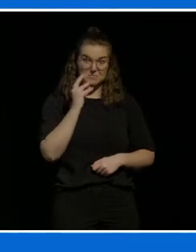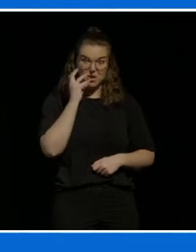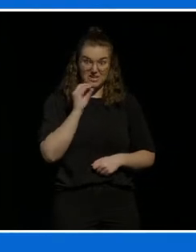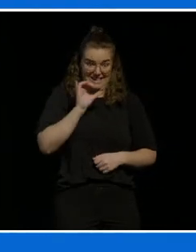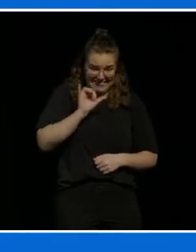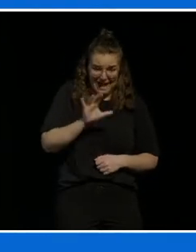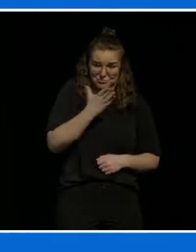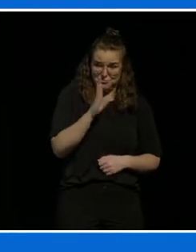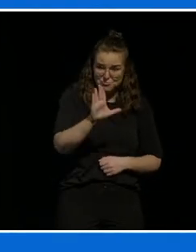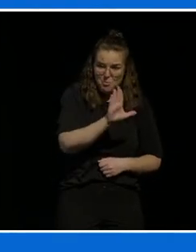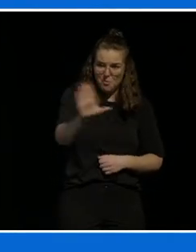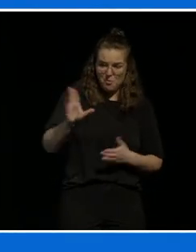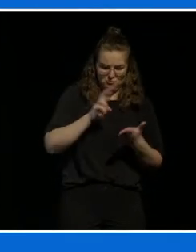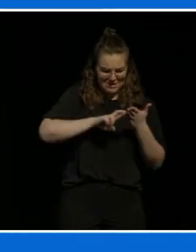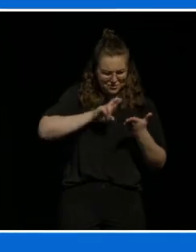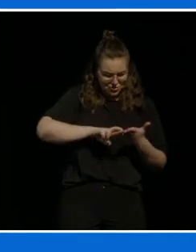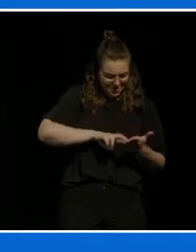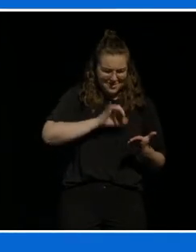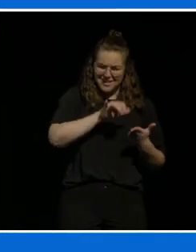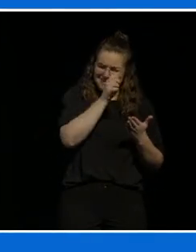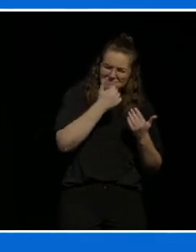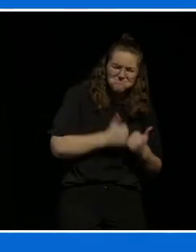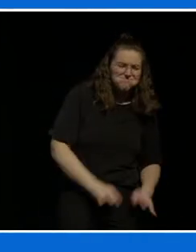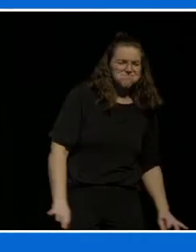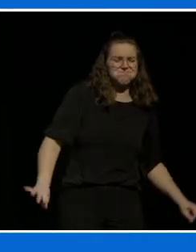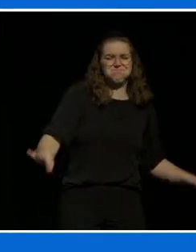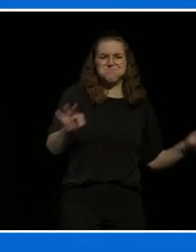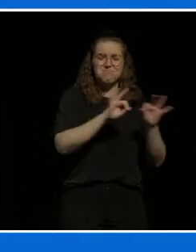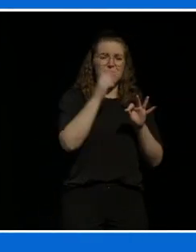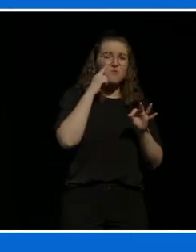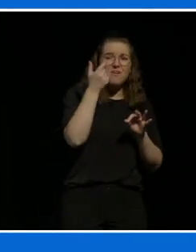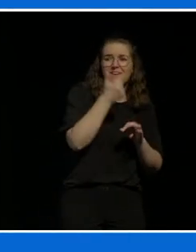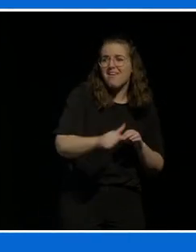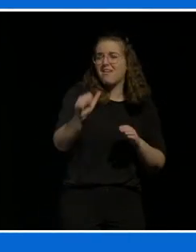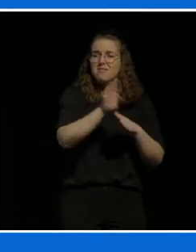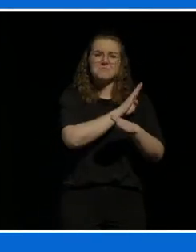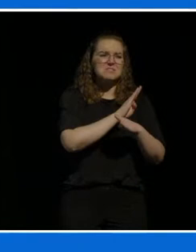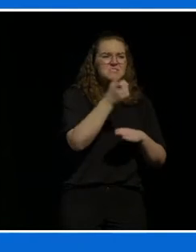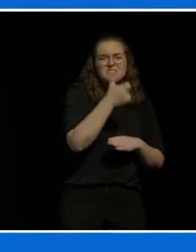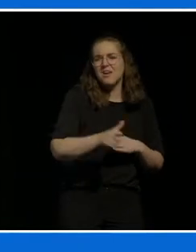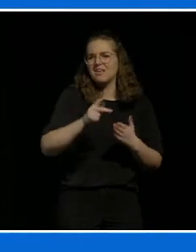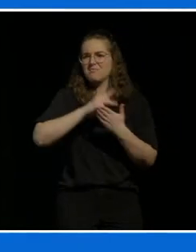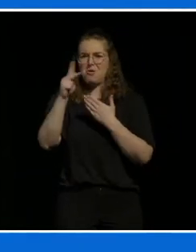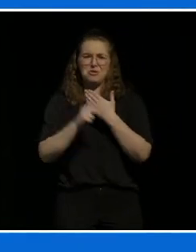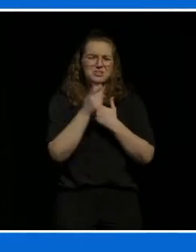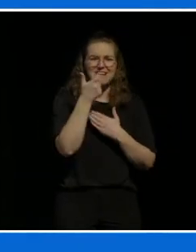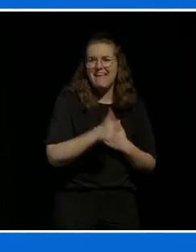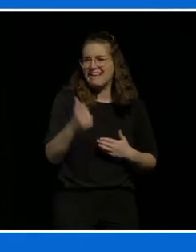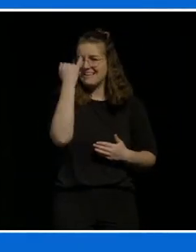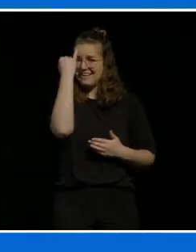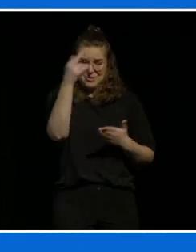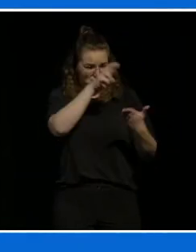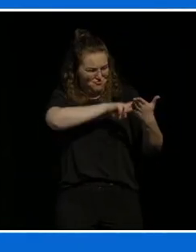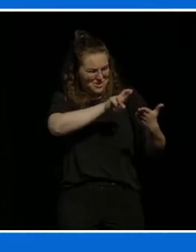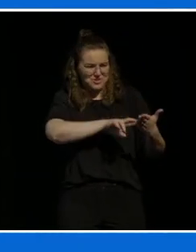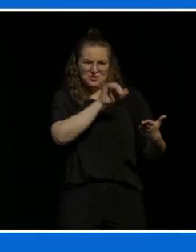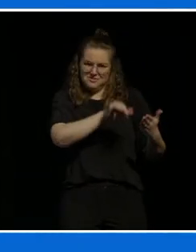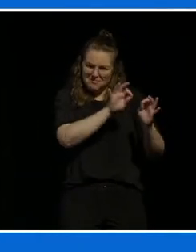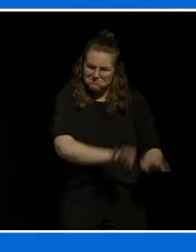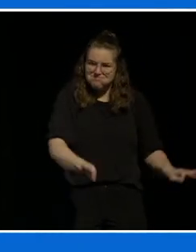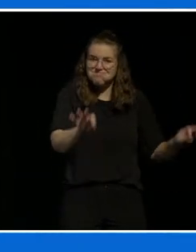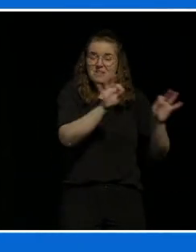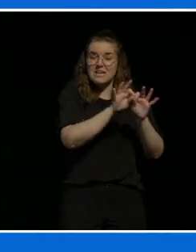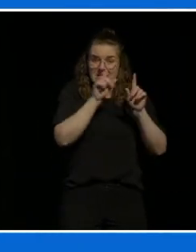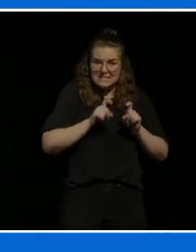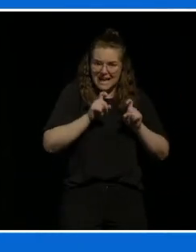most important thing that you can do in any business, any project, or any idea. And it starts with yourself, testing yourself in your own journey,